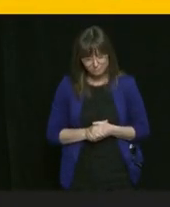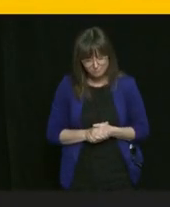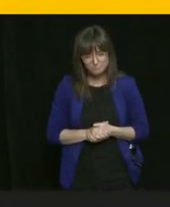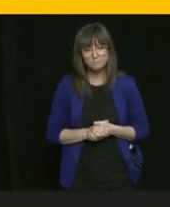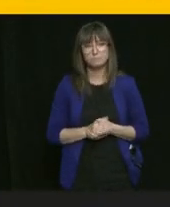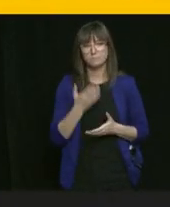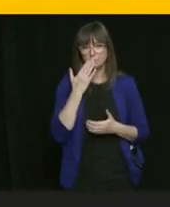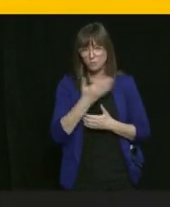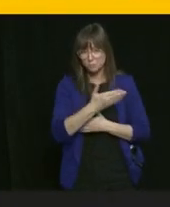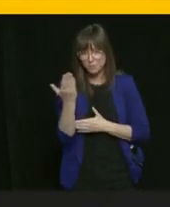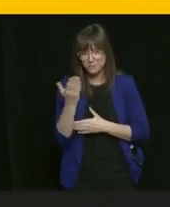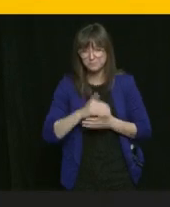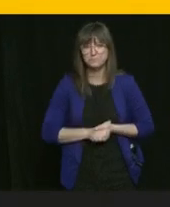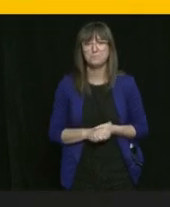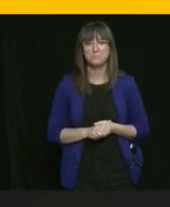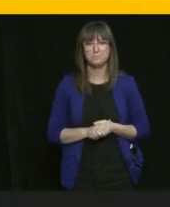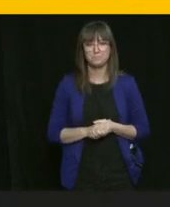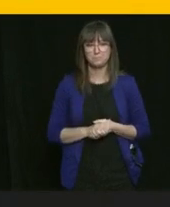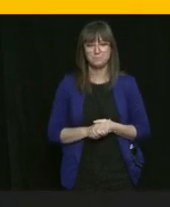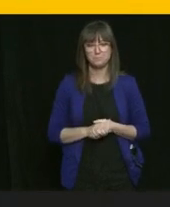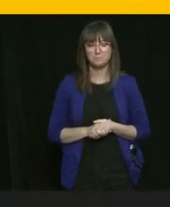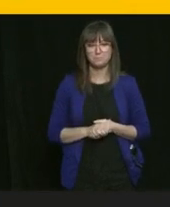Good morning, bonjour, sego.